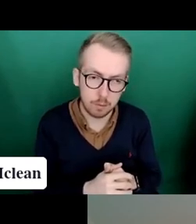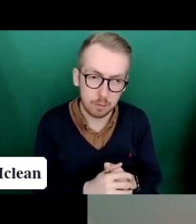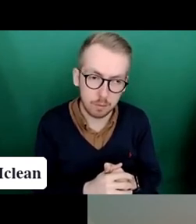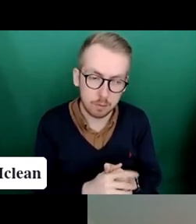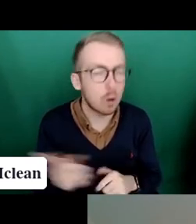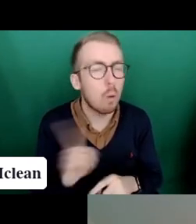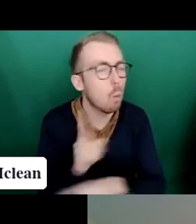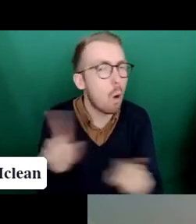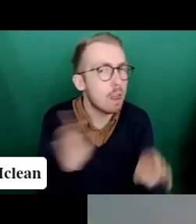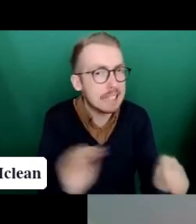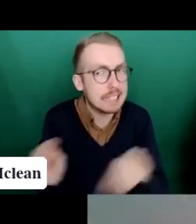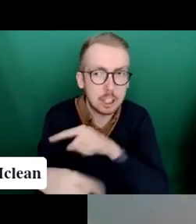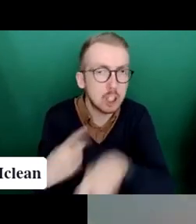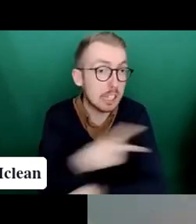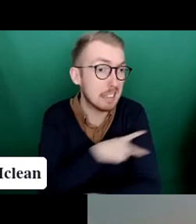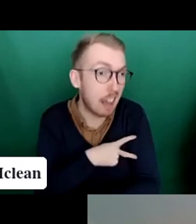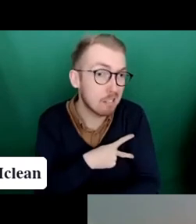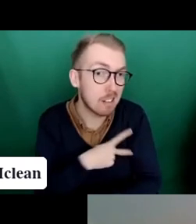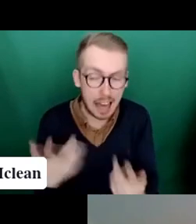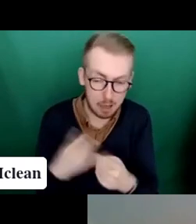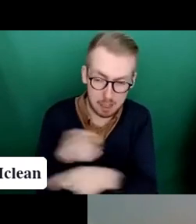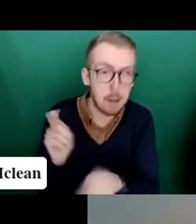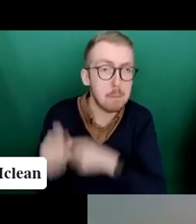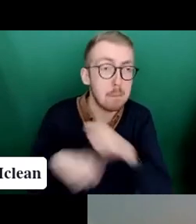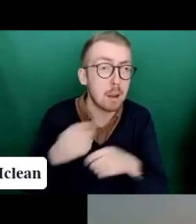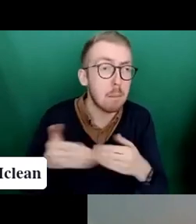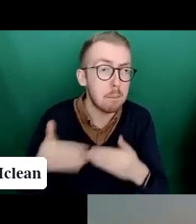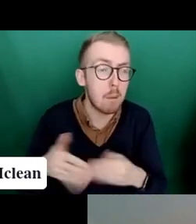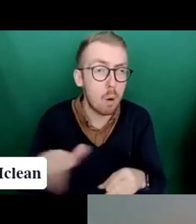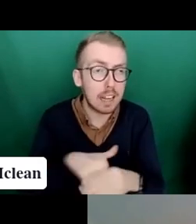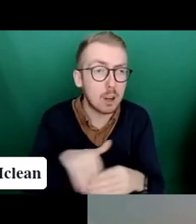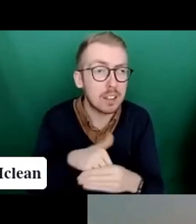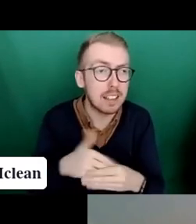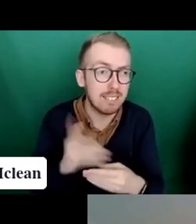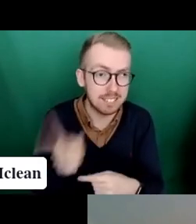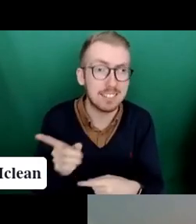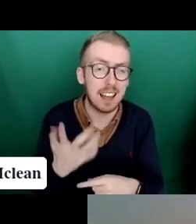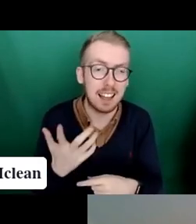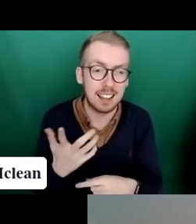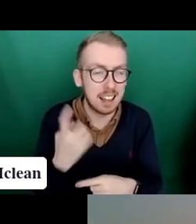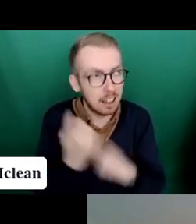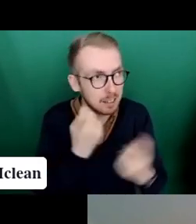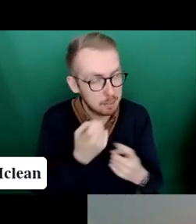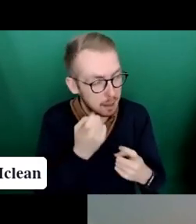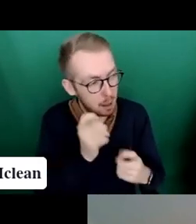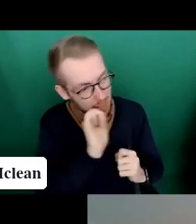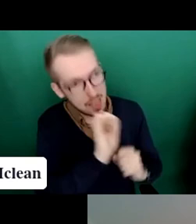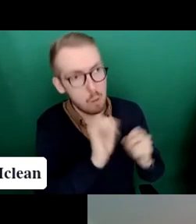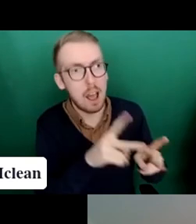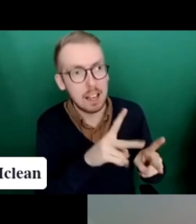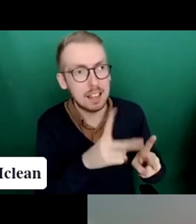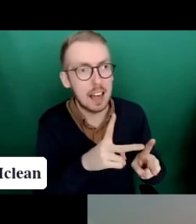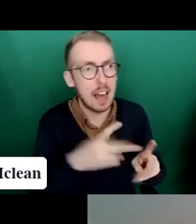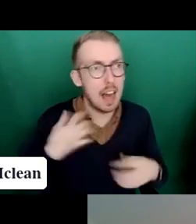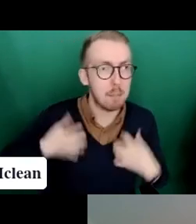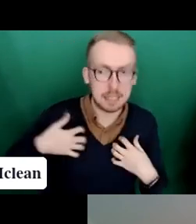their staff, you know, to become more inclusive, to do things differently, because that's the way that they've been through and that's the way that they think is good. But for